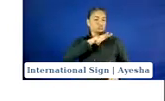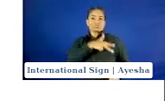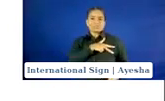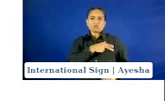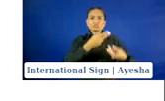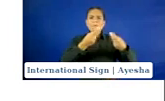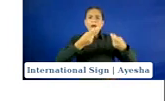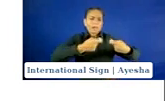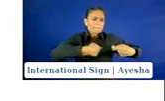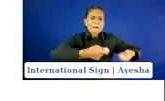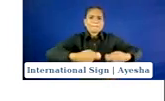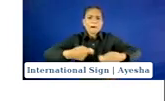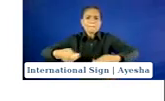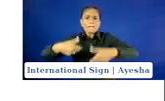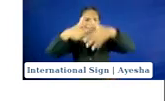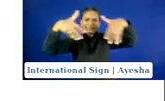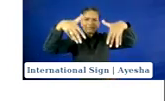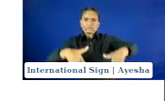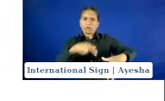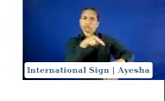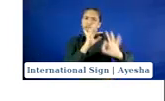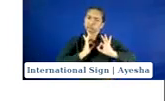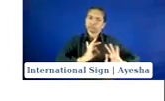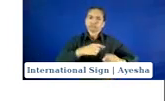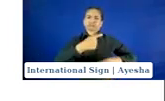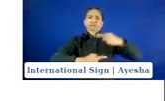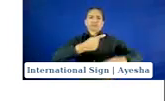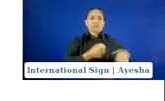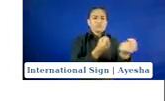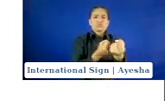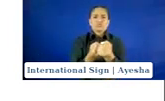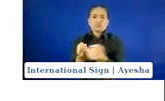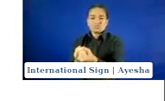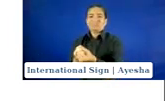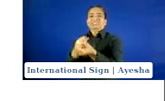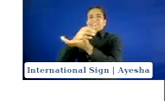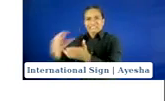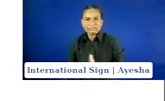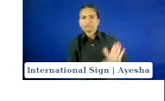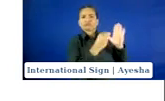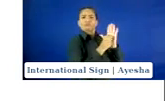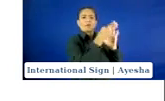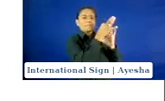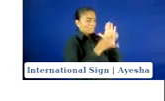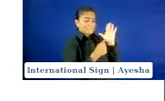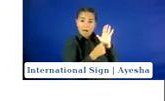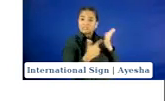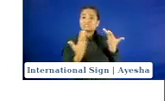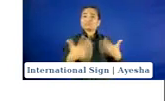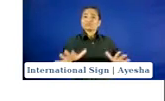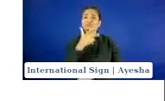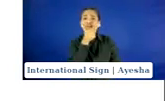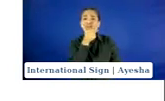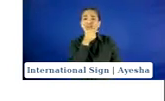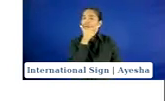been put into policies can be implemented. The third outcome, which is an important one and something that we want